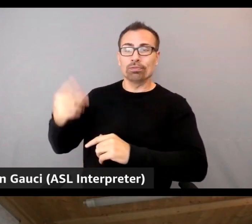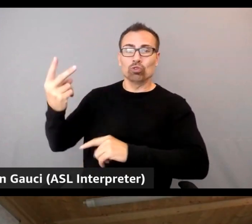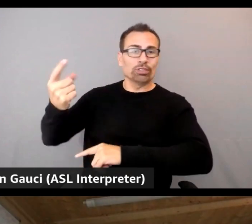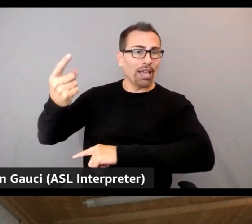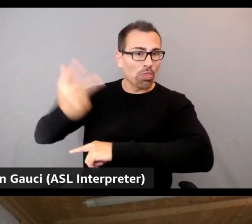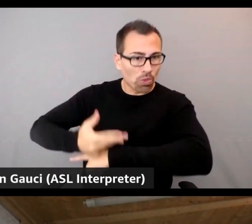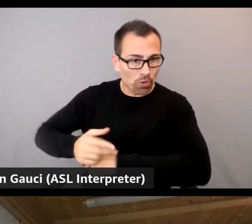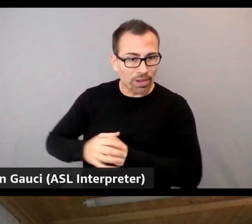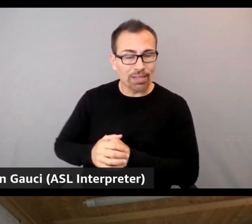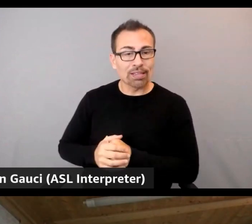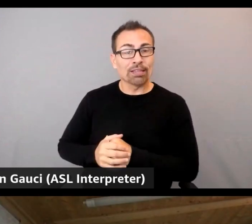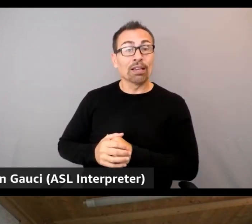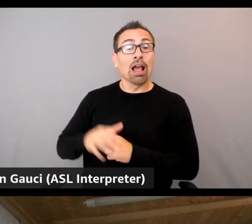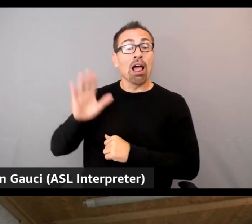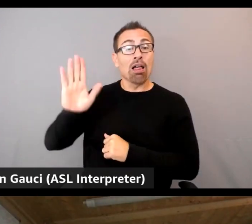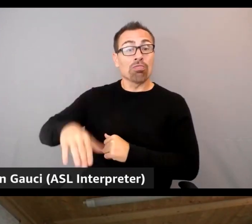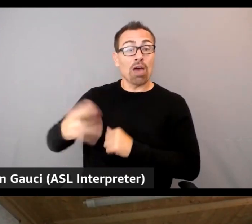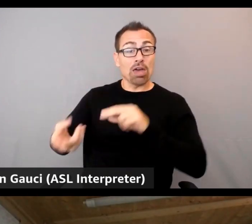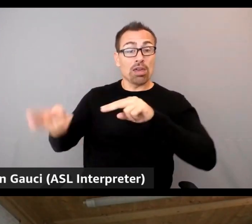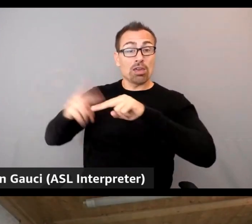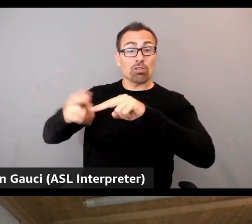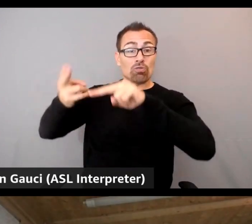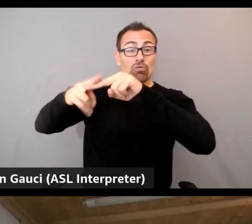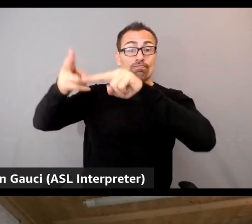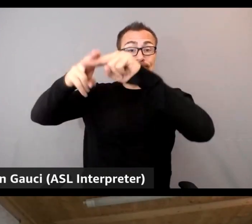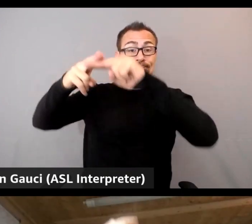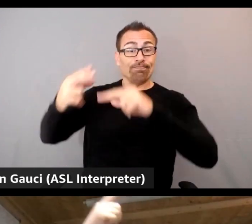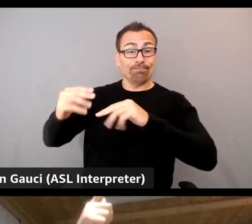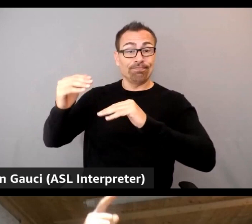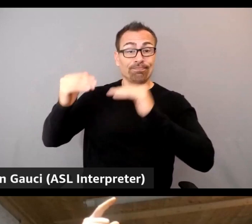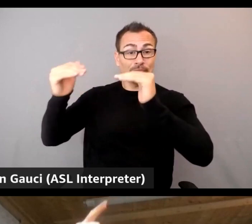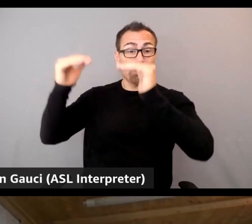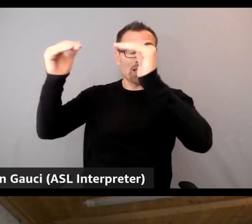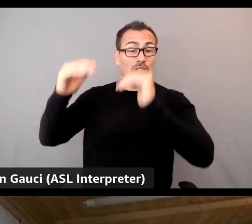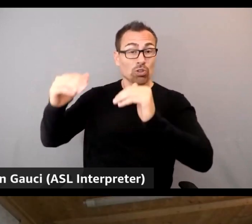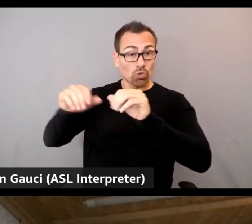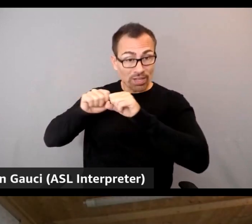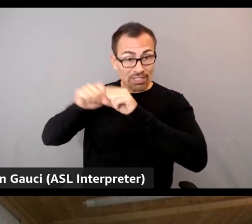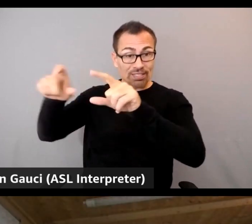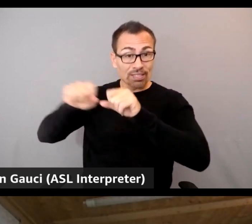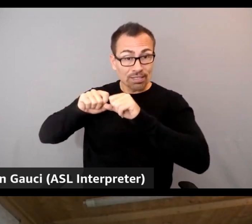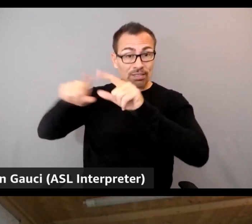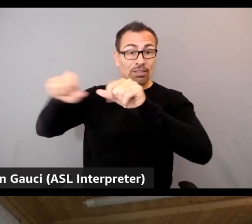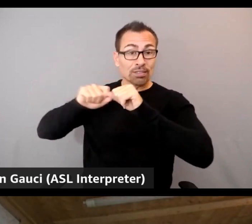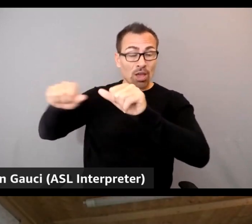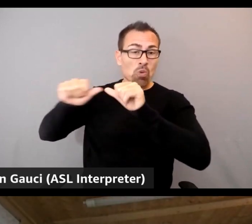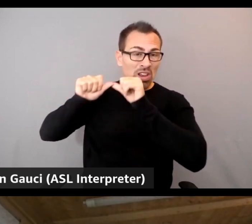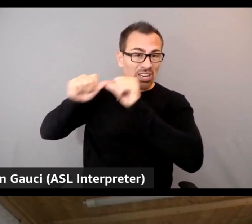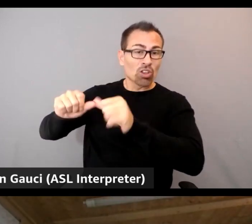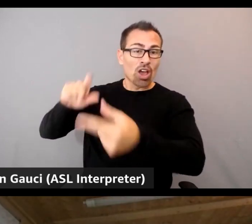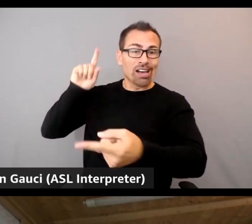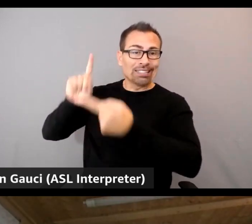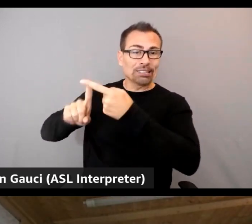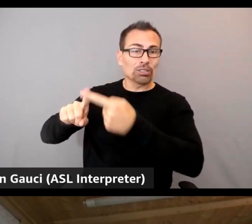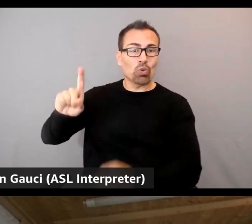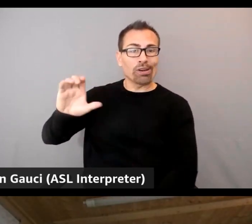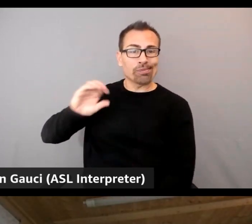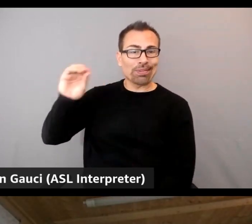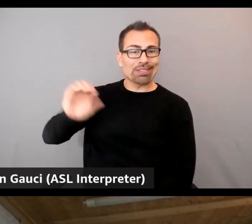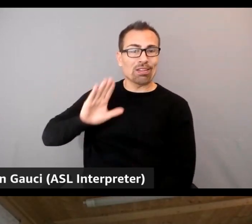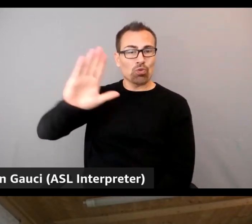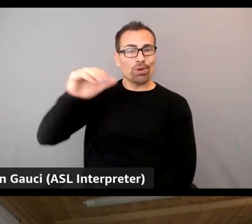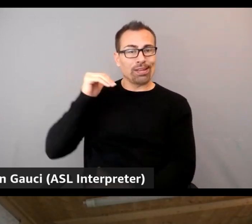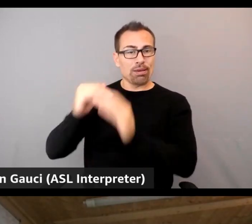basically that increased capacity. Again, we send it, and any excess we start to route, and we continue to do that until we get 100% of your email